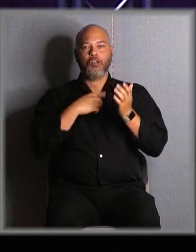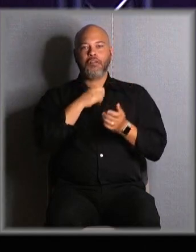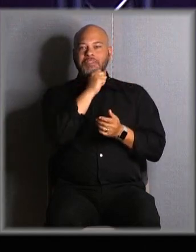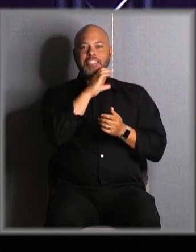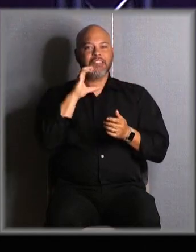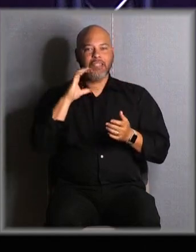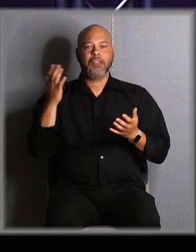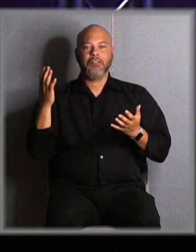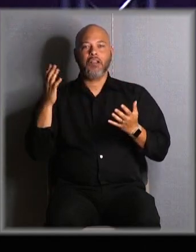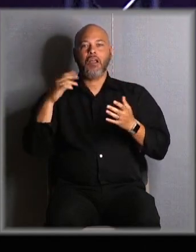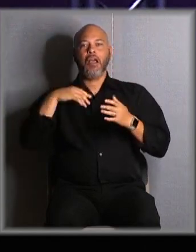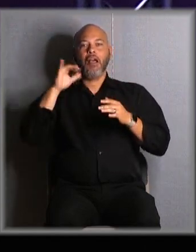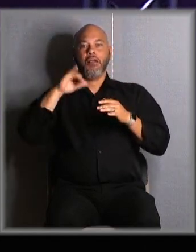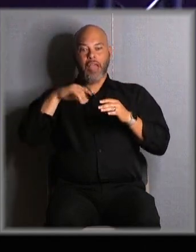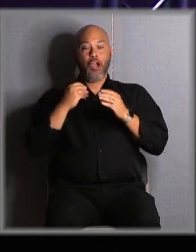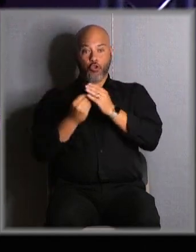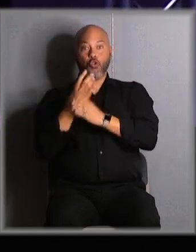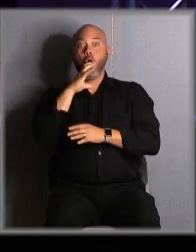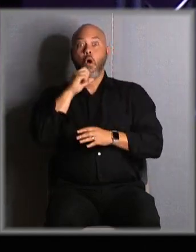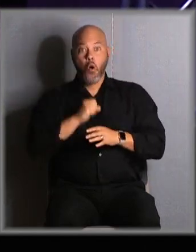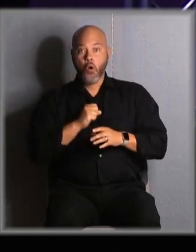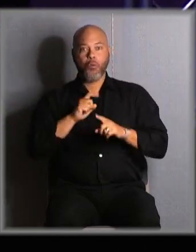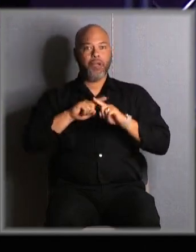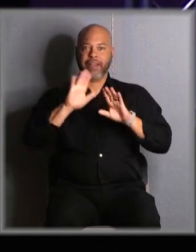grew old but never grew up.